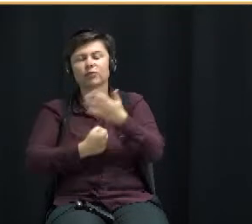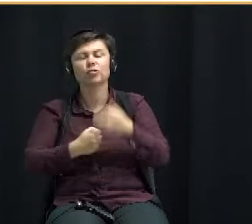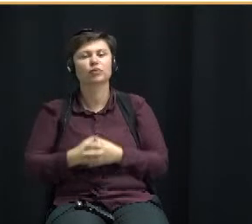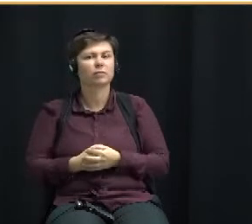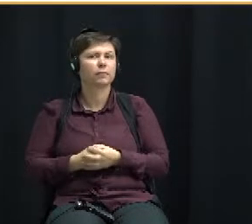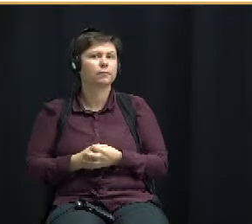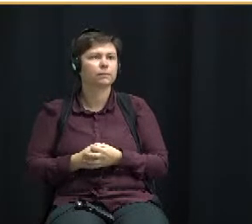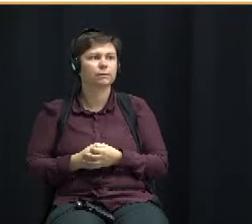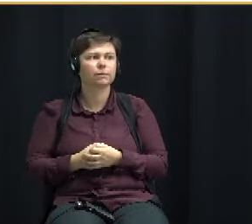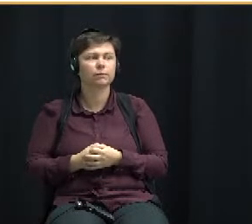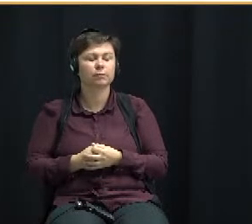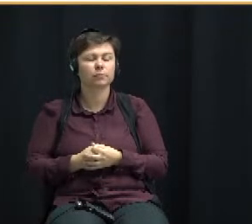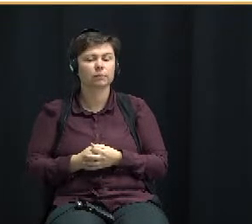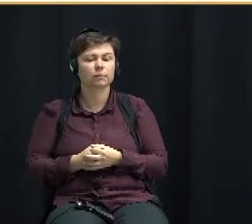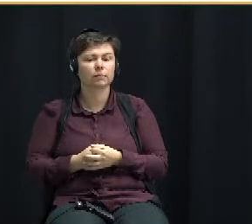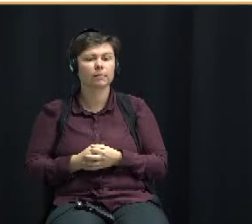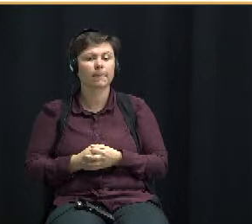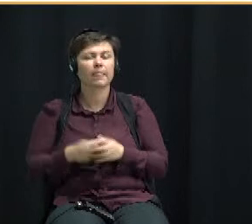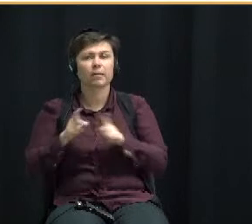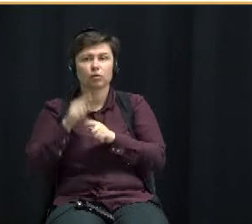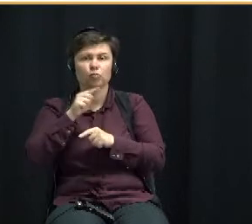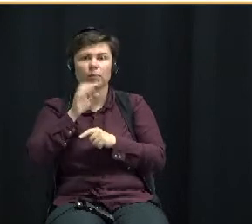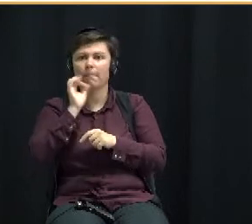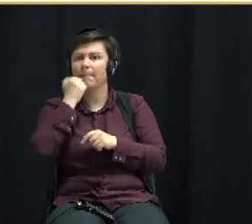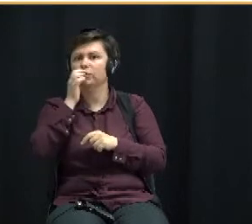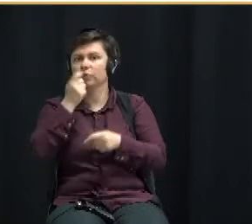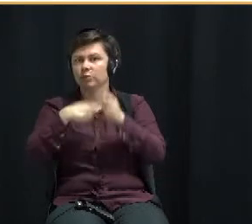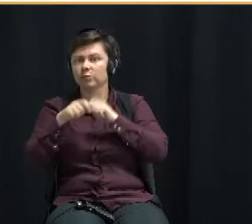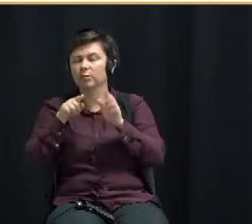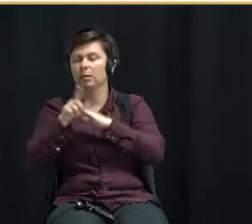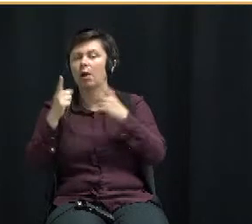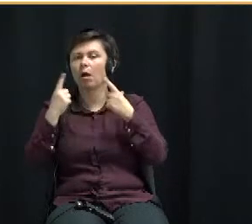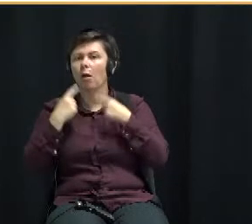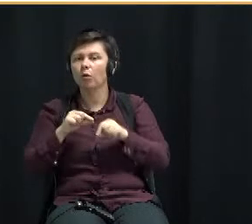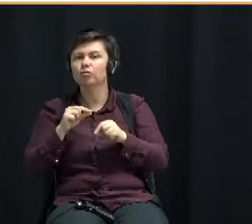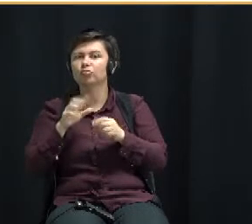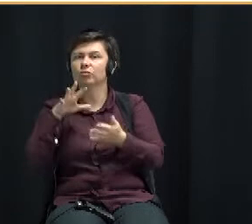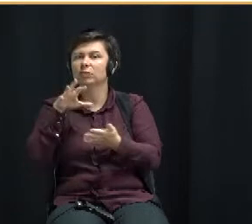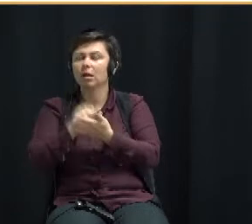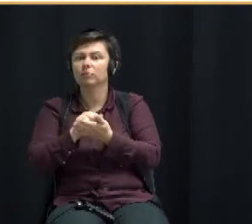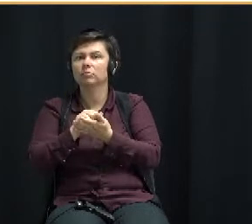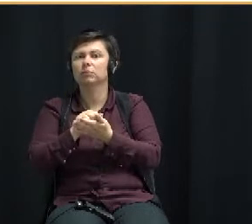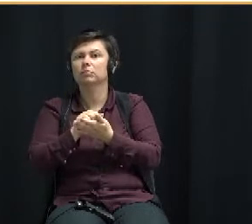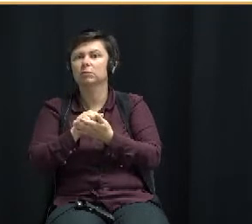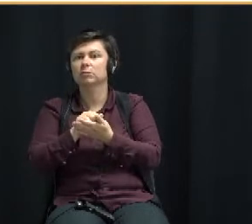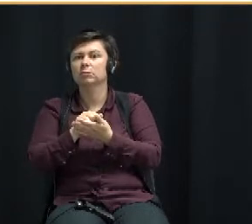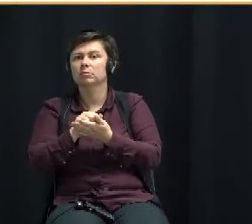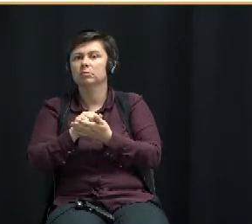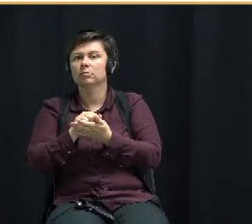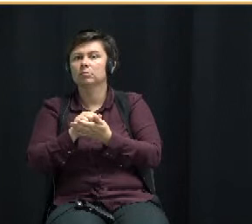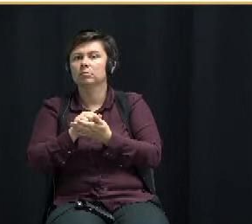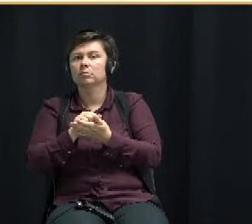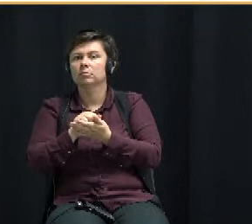do biking roughly up the hills. And there's so much more. And what we see with the great solutions that are